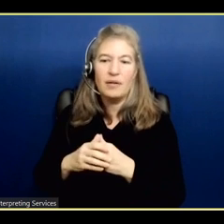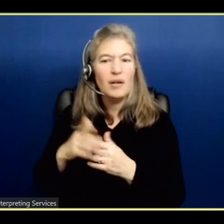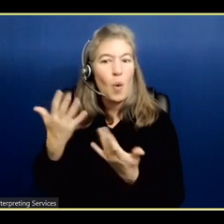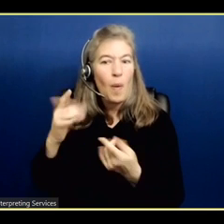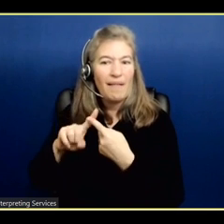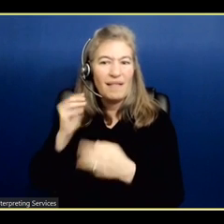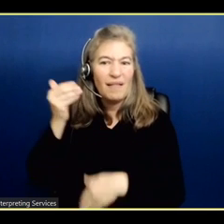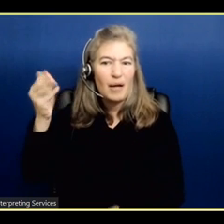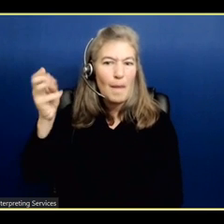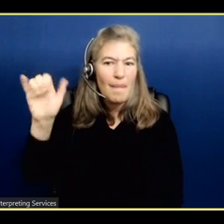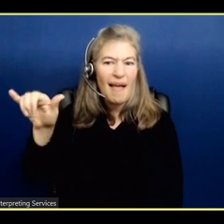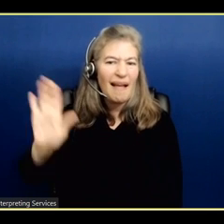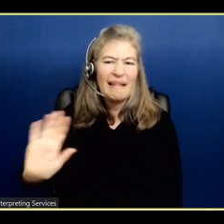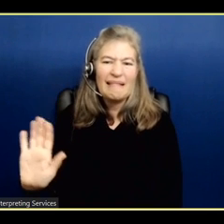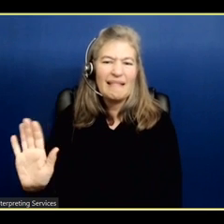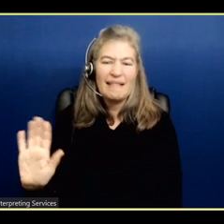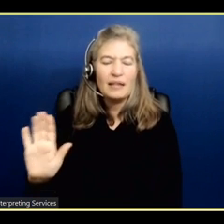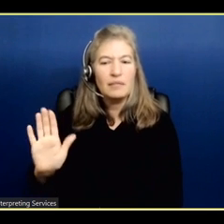postponed.